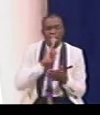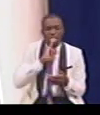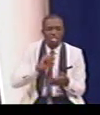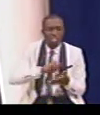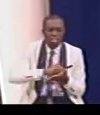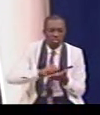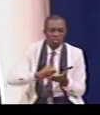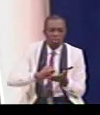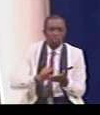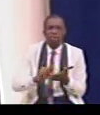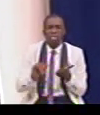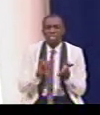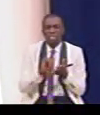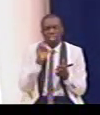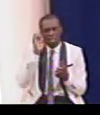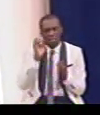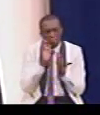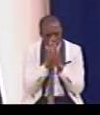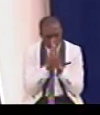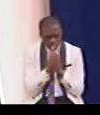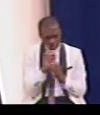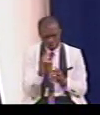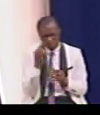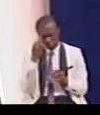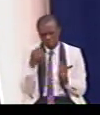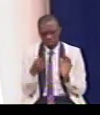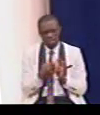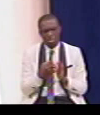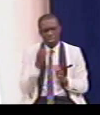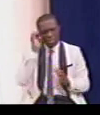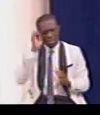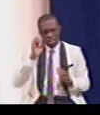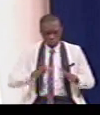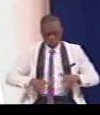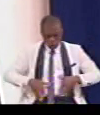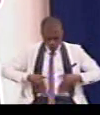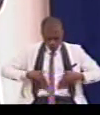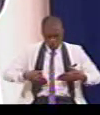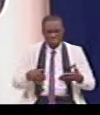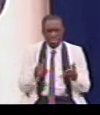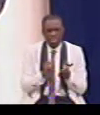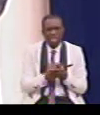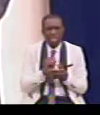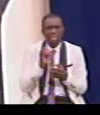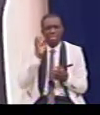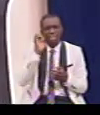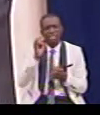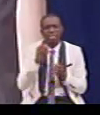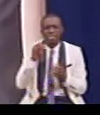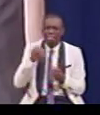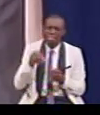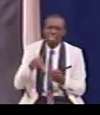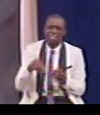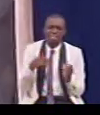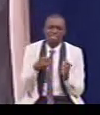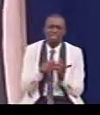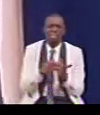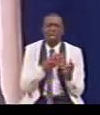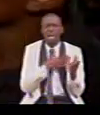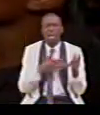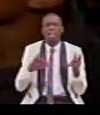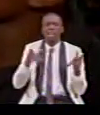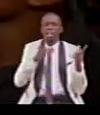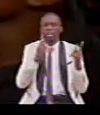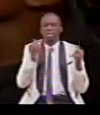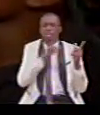demanded for it. He prayed for it. He confessed that he needed something more. And that thing that was more, the Lord did it. He'll do